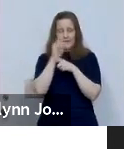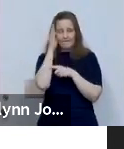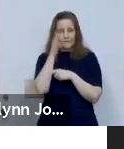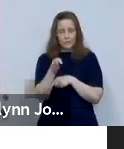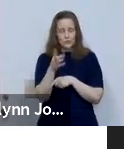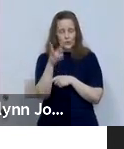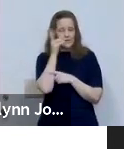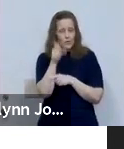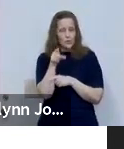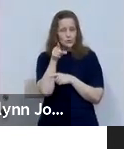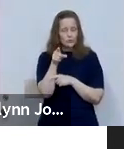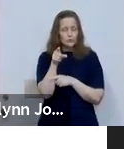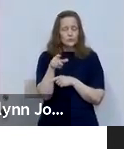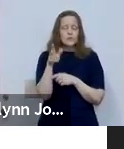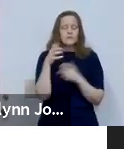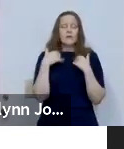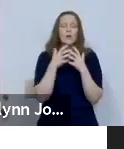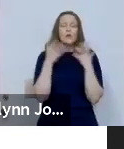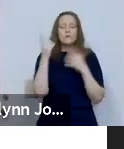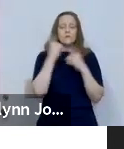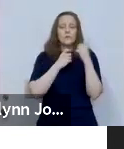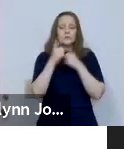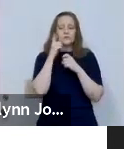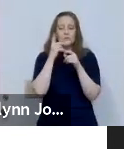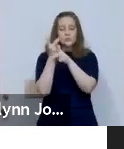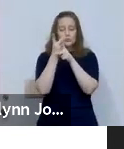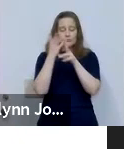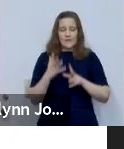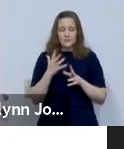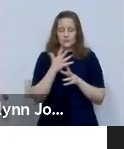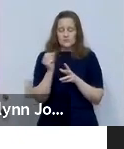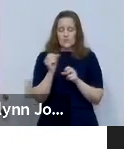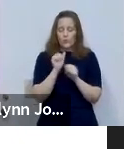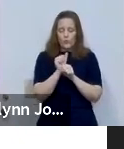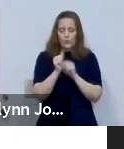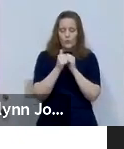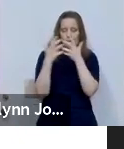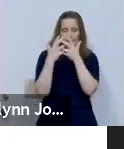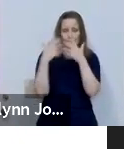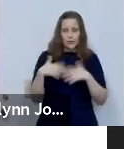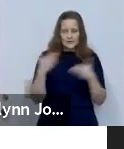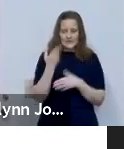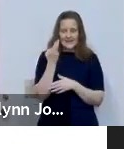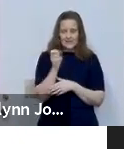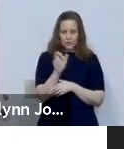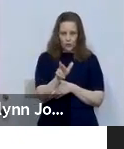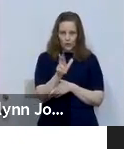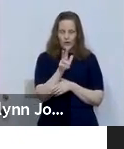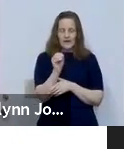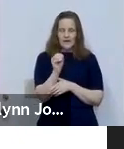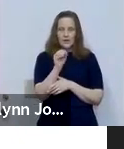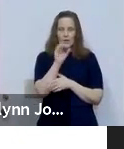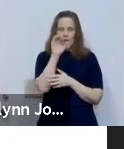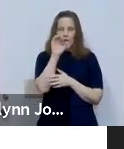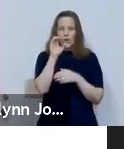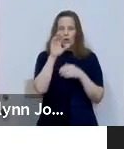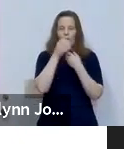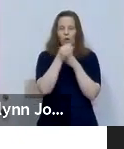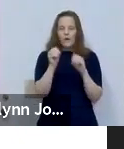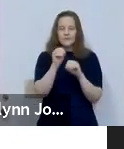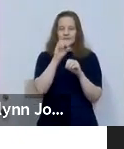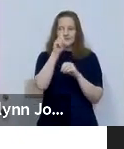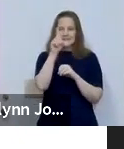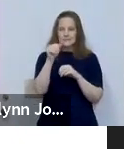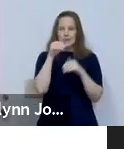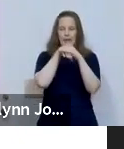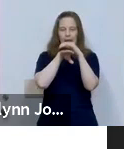We've heard a lot of questions, specifically from supervisors and working with our partners in HR and in the Office of Disability Access, that their